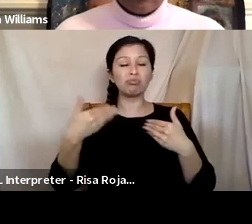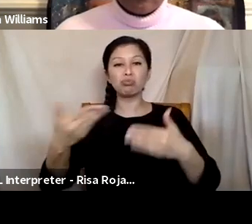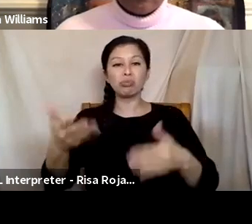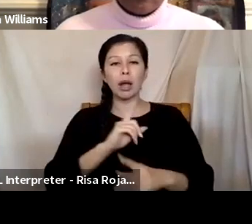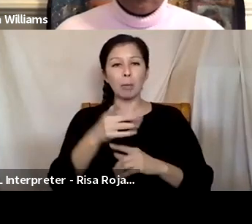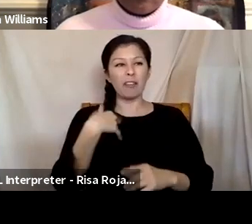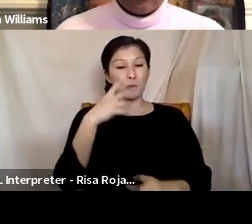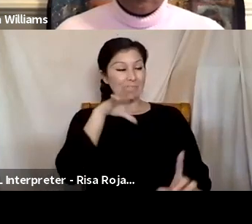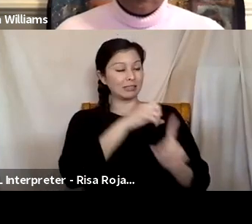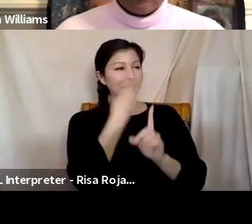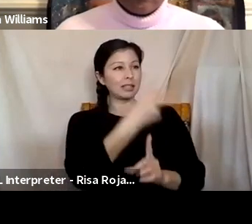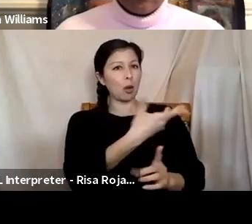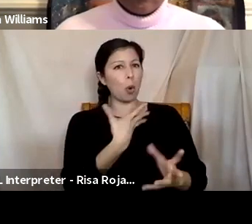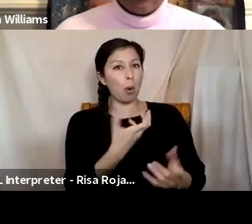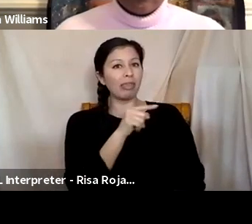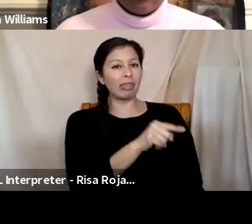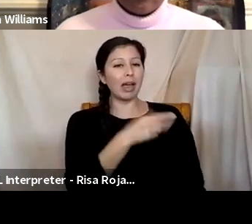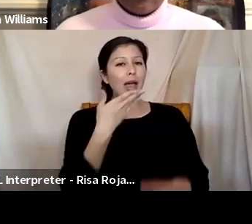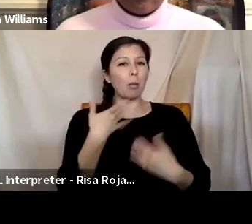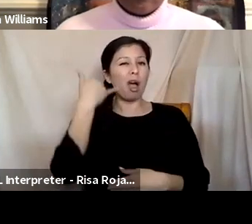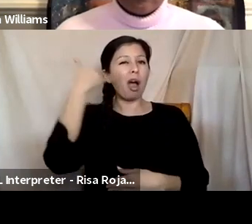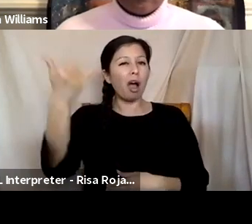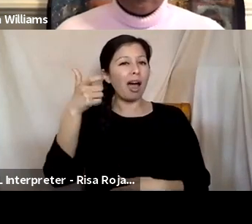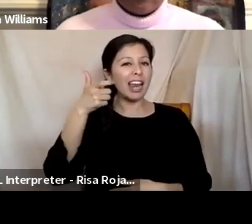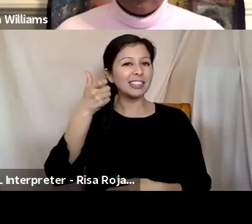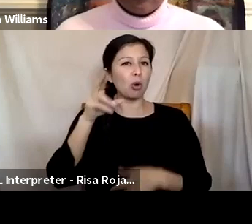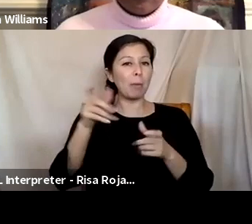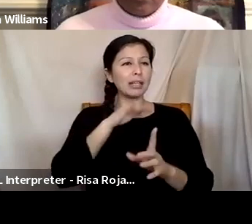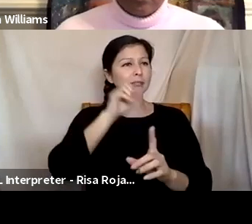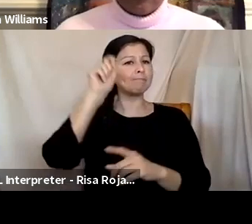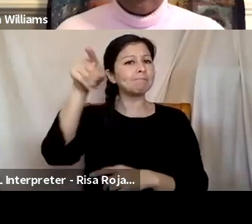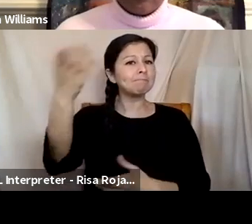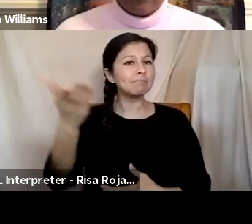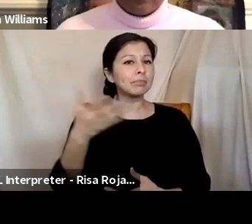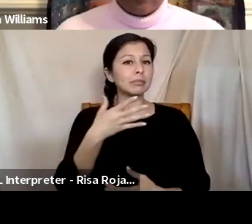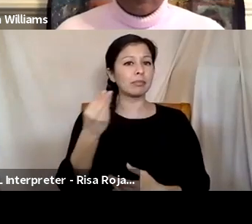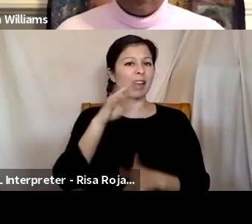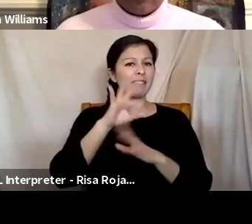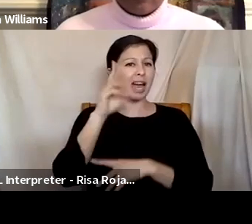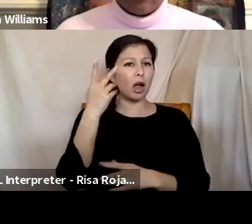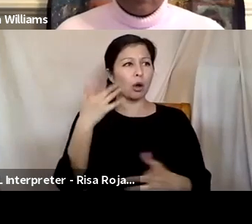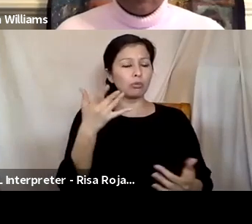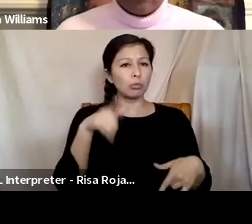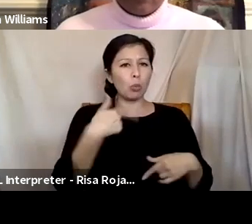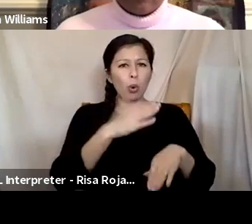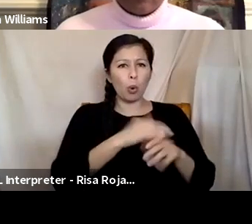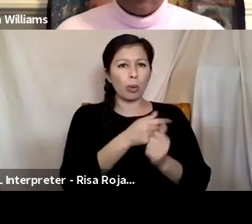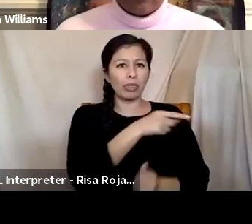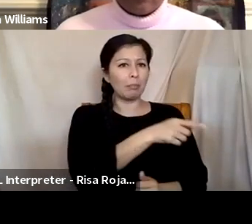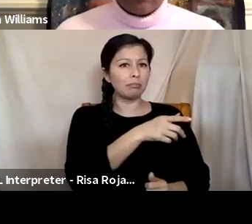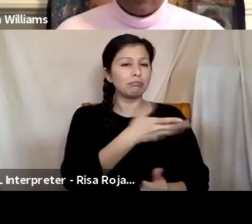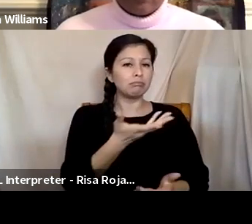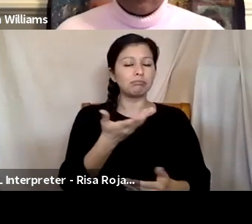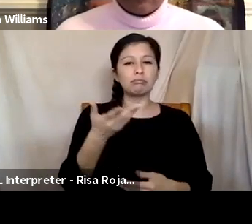feel passionate about, we probably will call the agent or the manager and ask and find out what's going on.